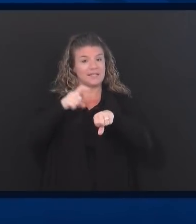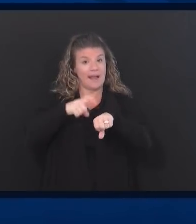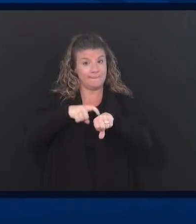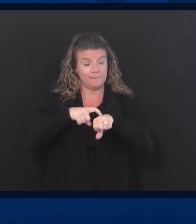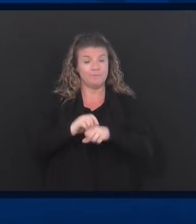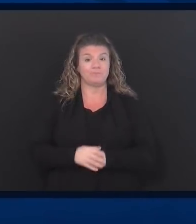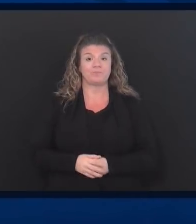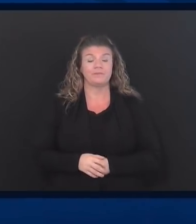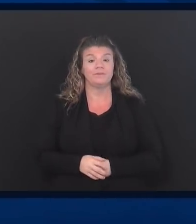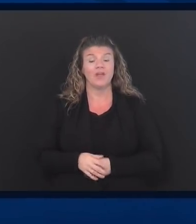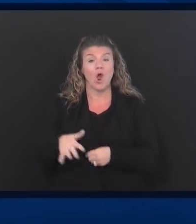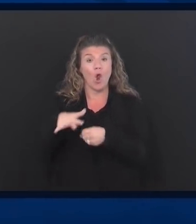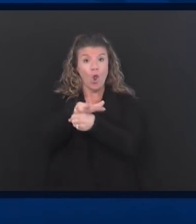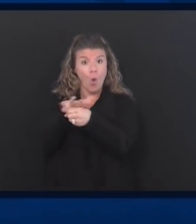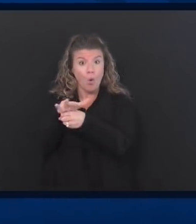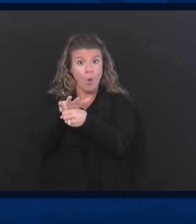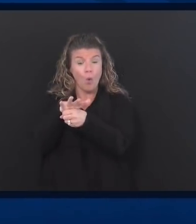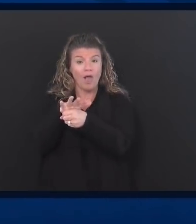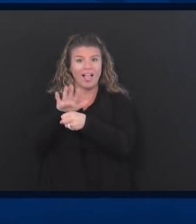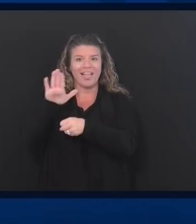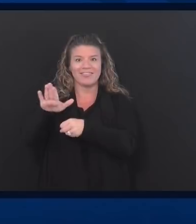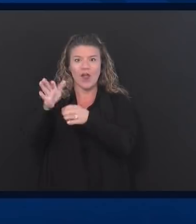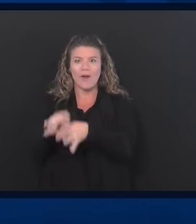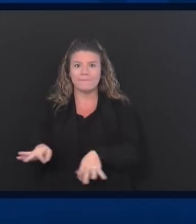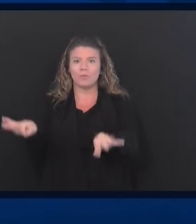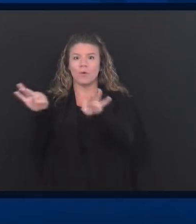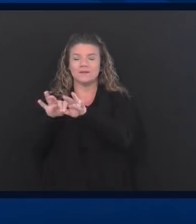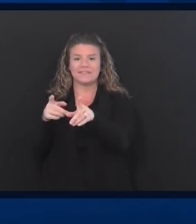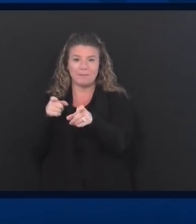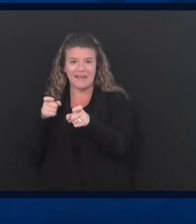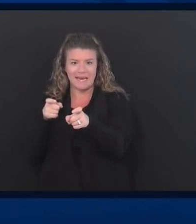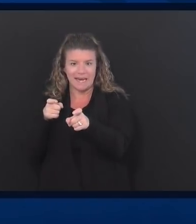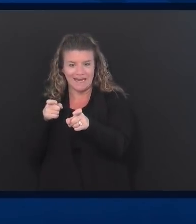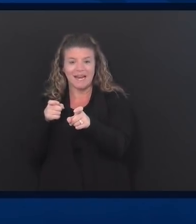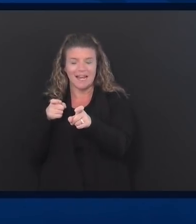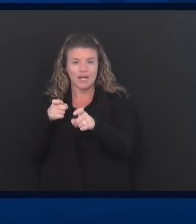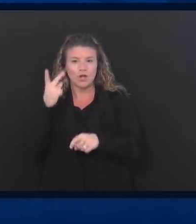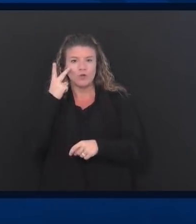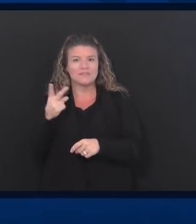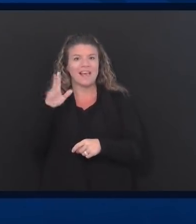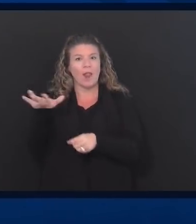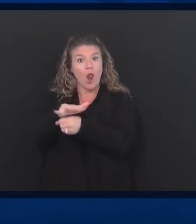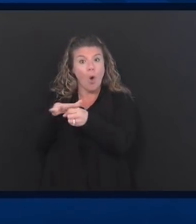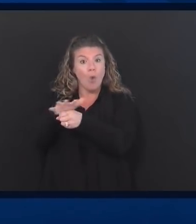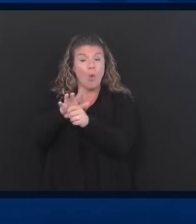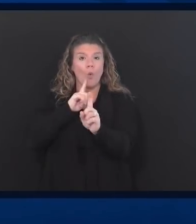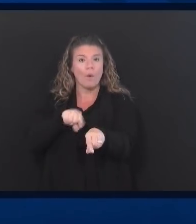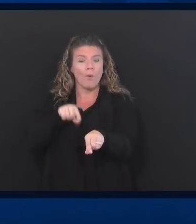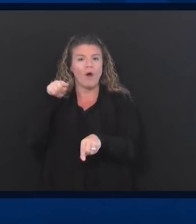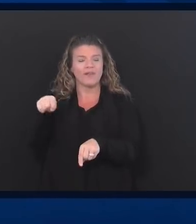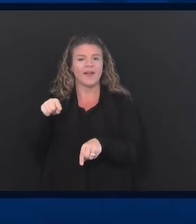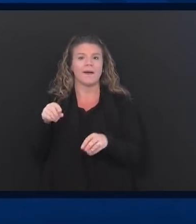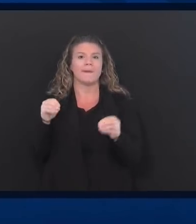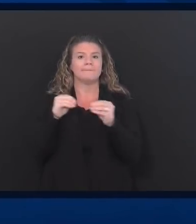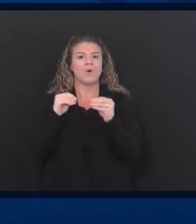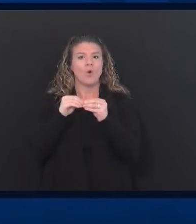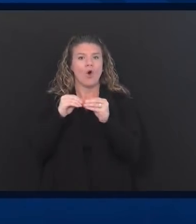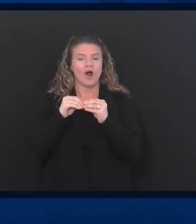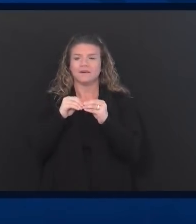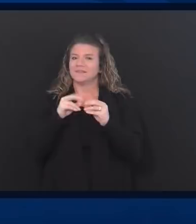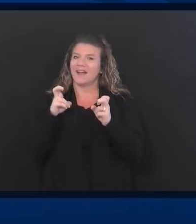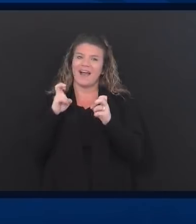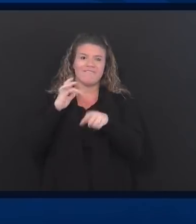level, speed is more important. And so that's where you often will see local reports being publicly